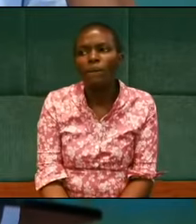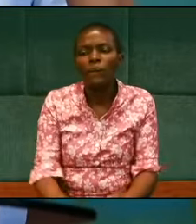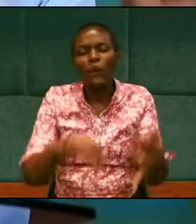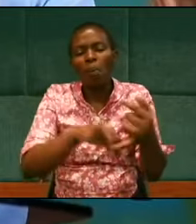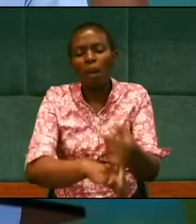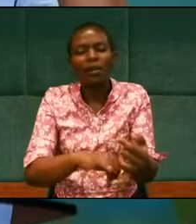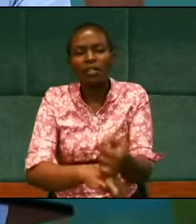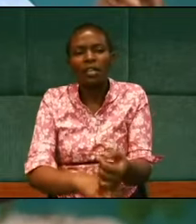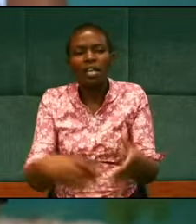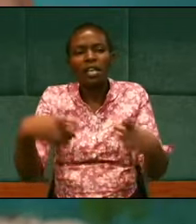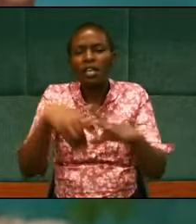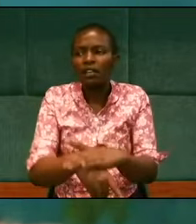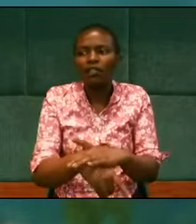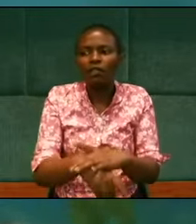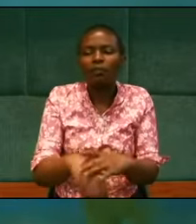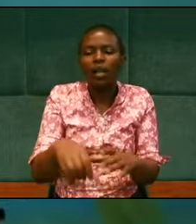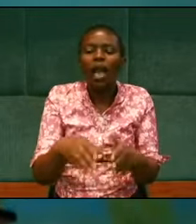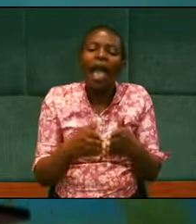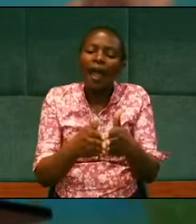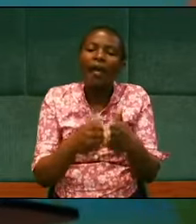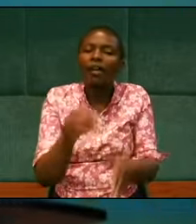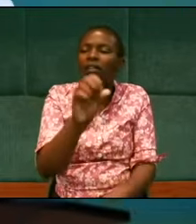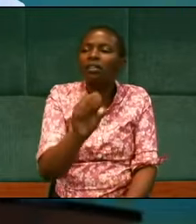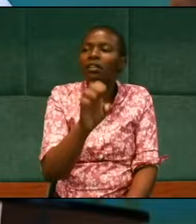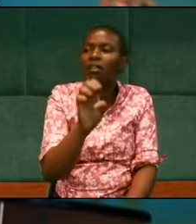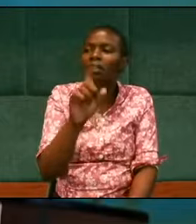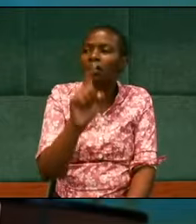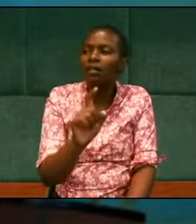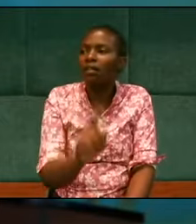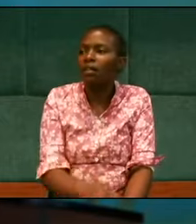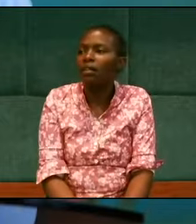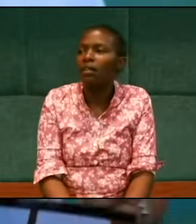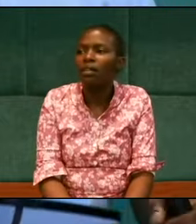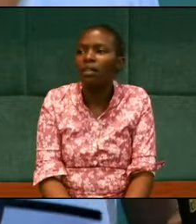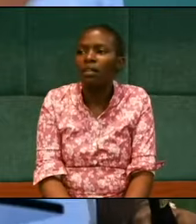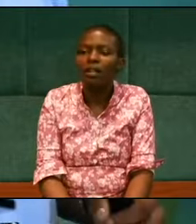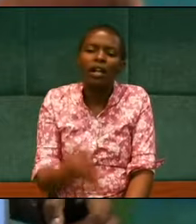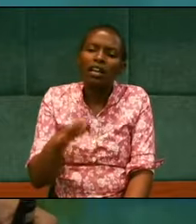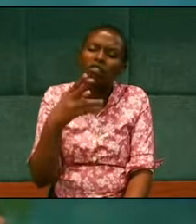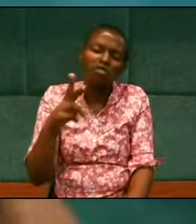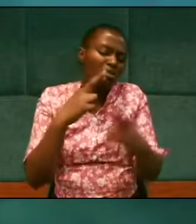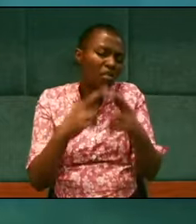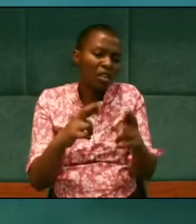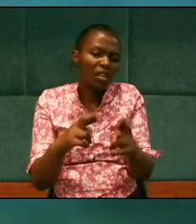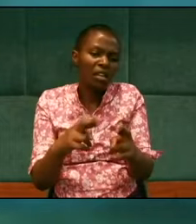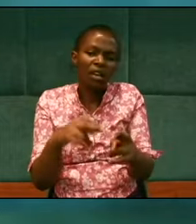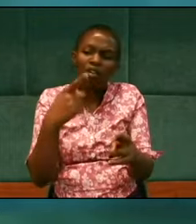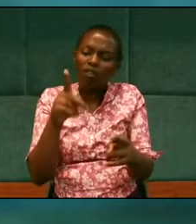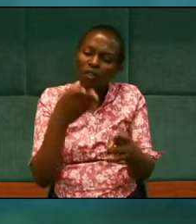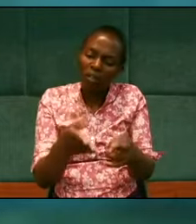Marriage involves sex. S-E-X. Sex. If you are not ready to be sex, don't marry.